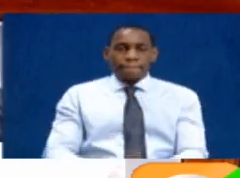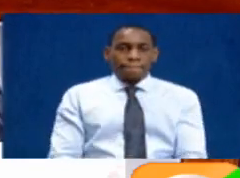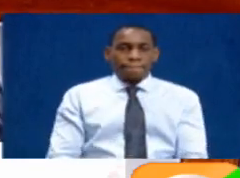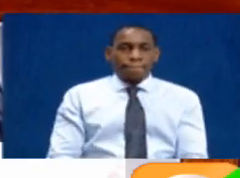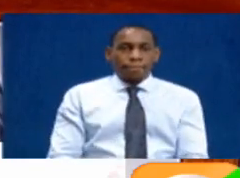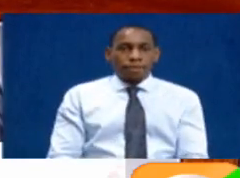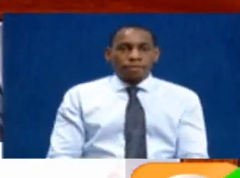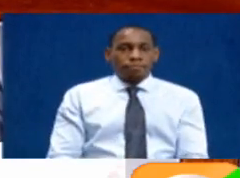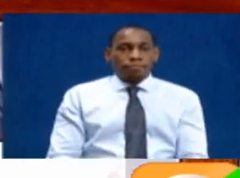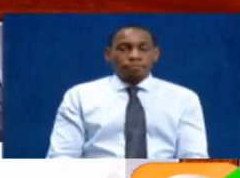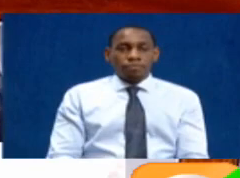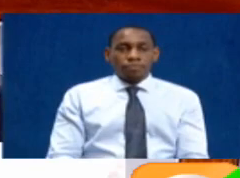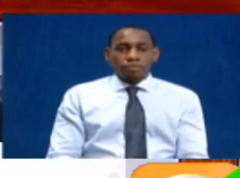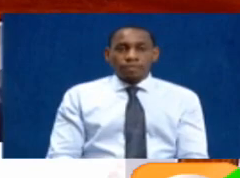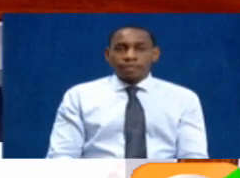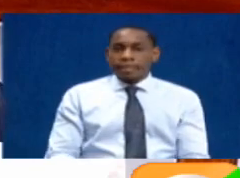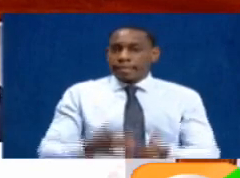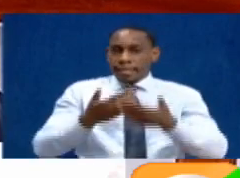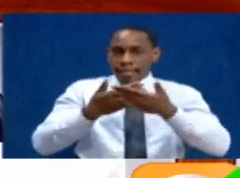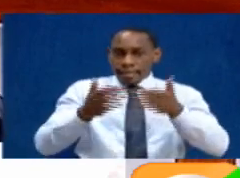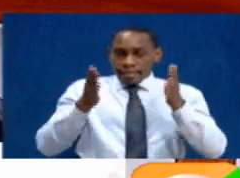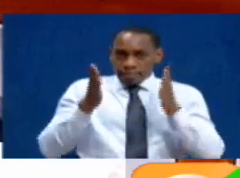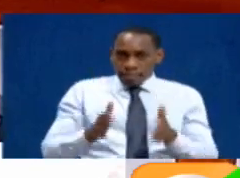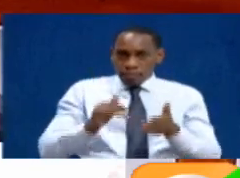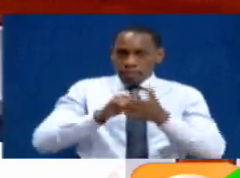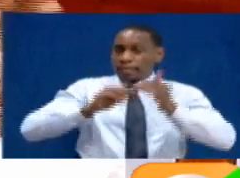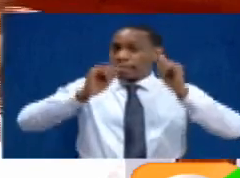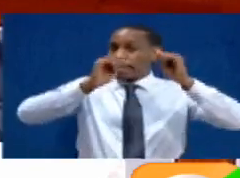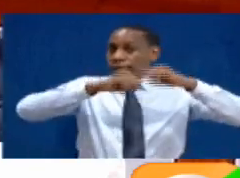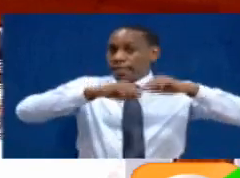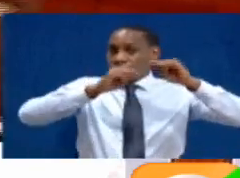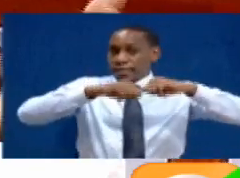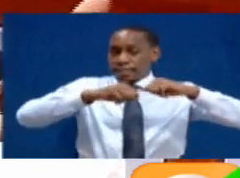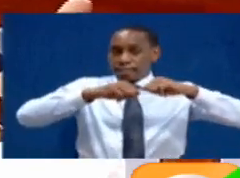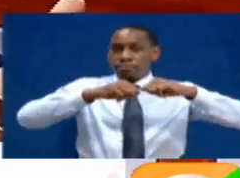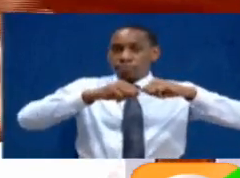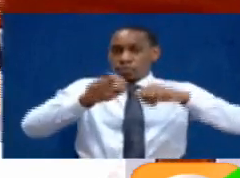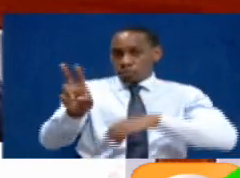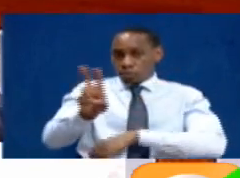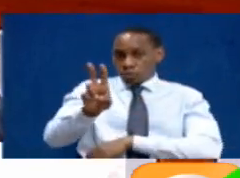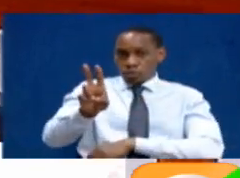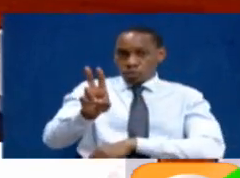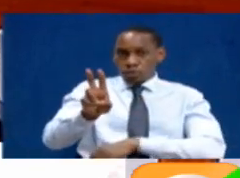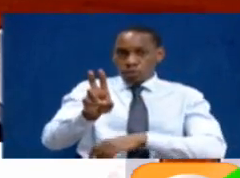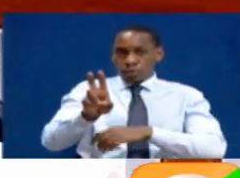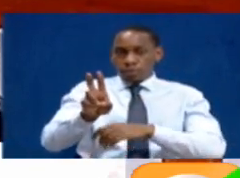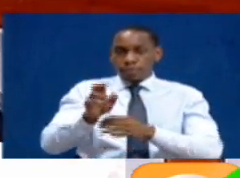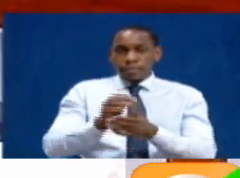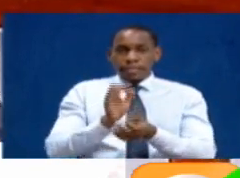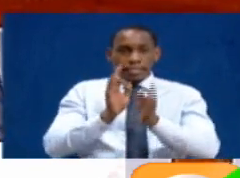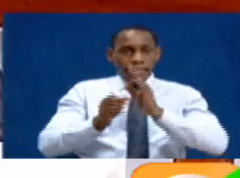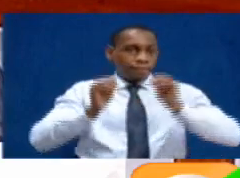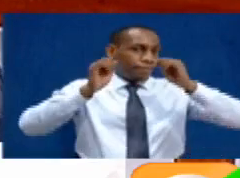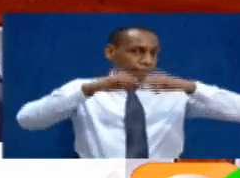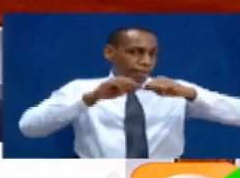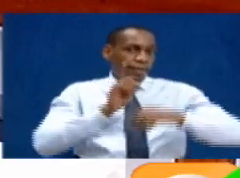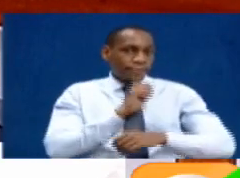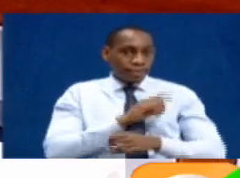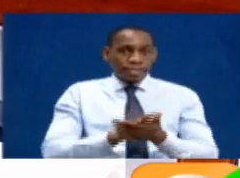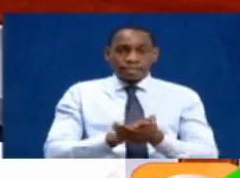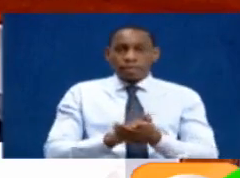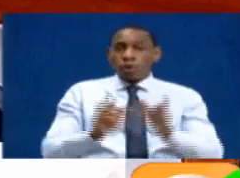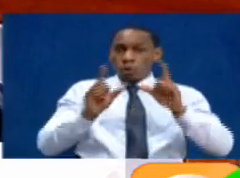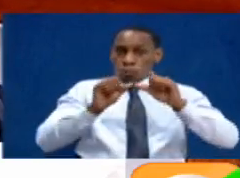Can take it for free. Whoever they will settle on, if they don't, I don't know. if they don't disagree. But as I've told you,